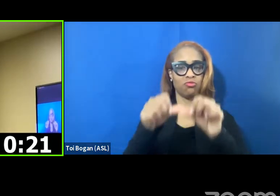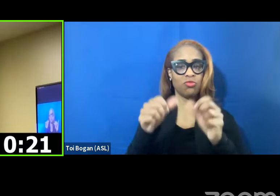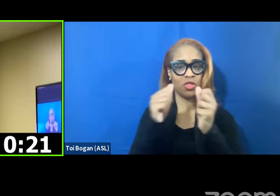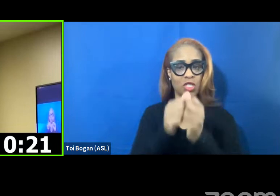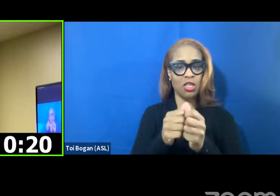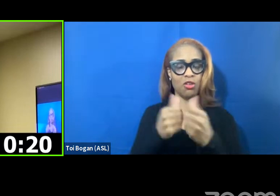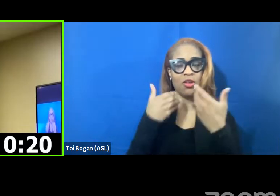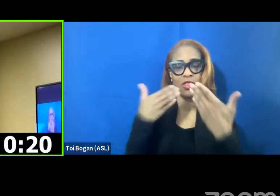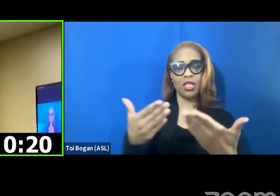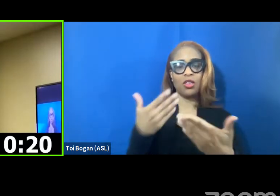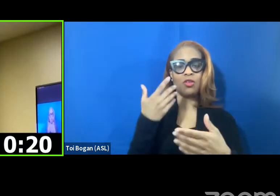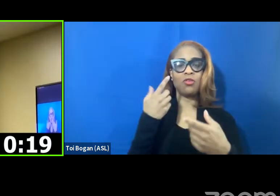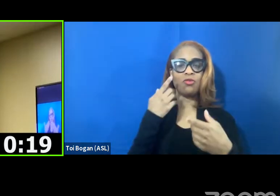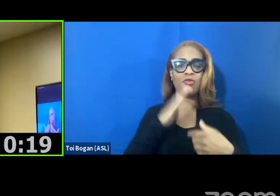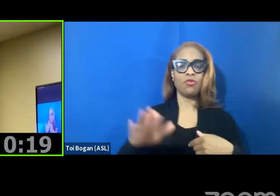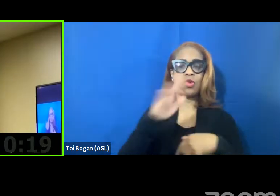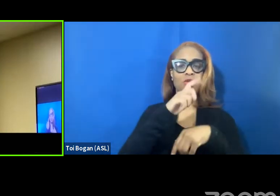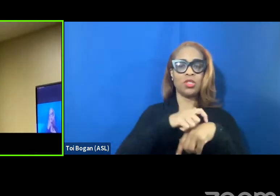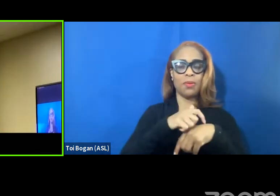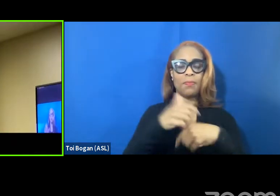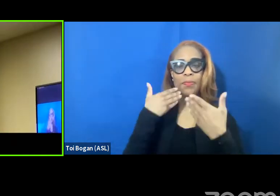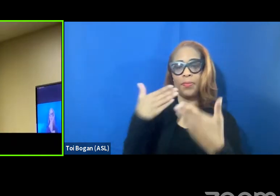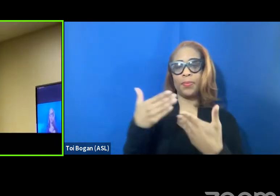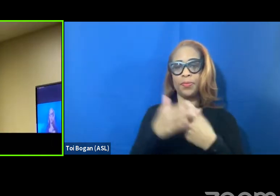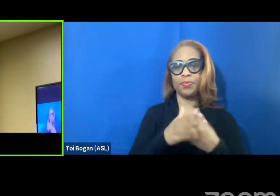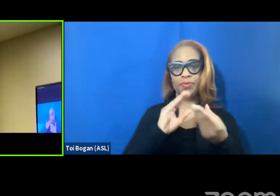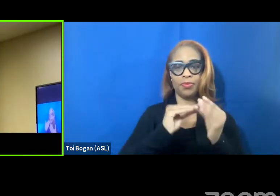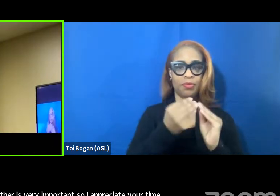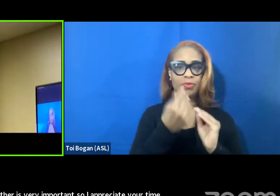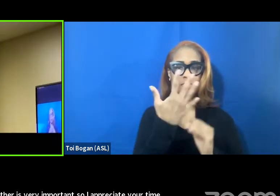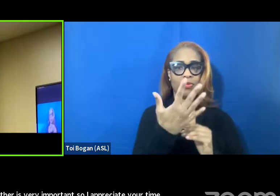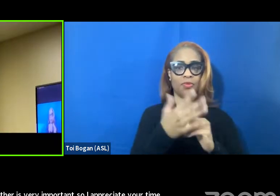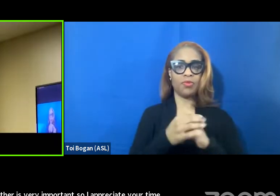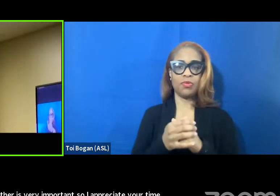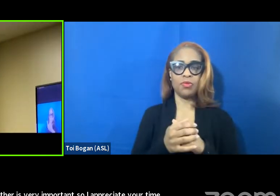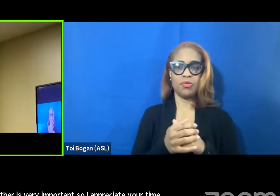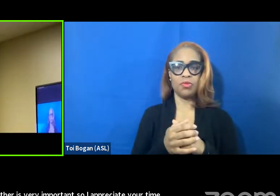appreciate your time thank you thank you number five